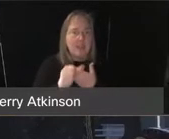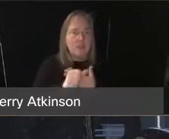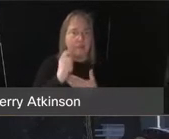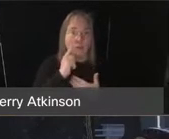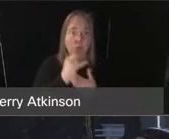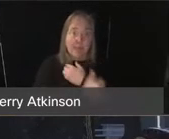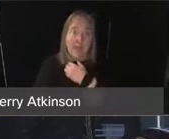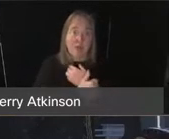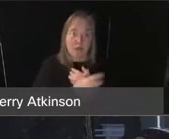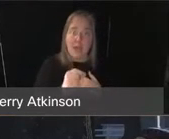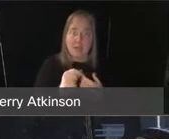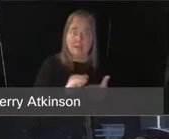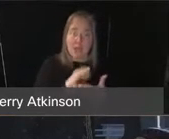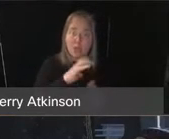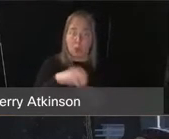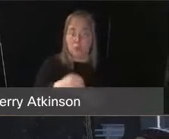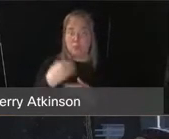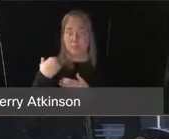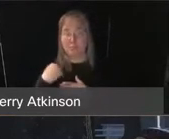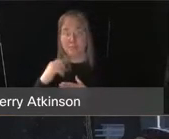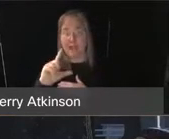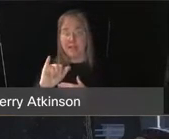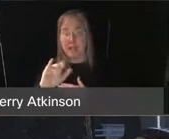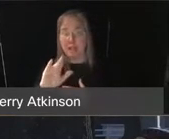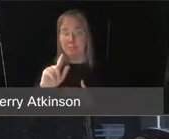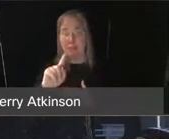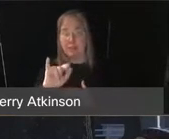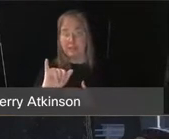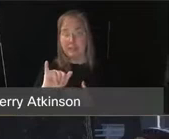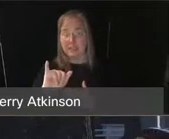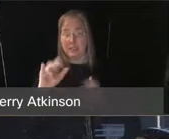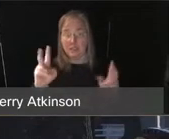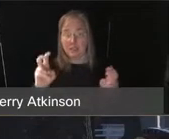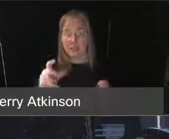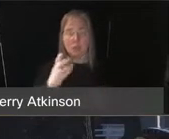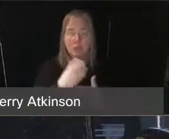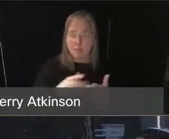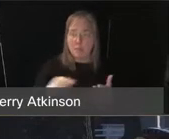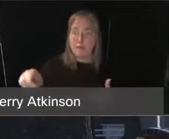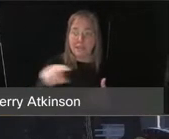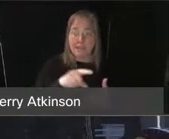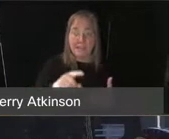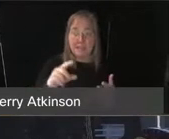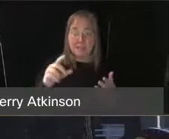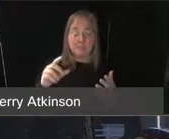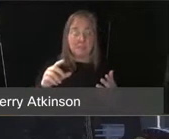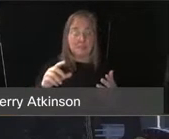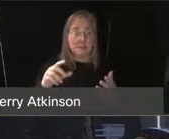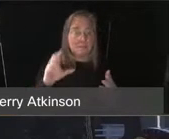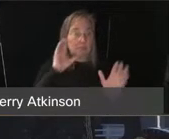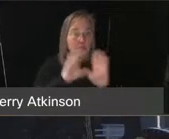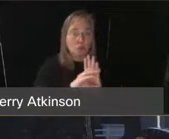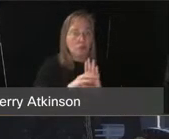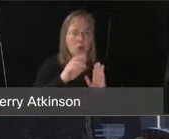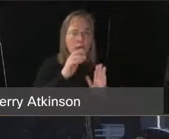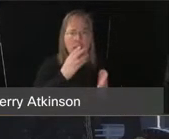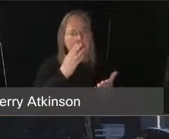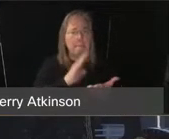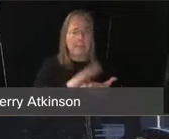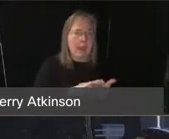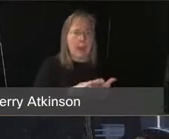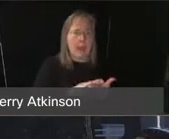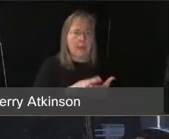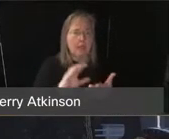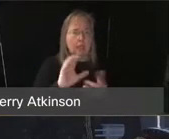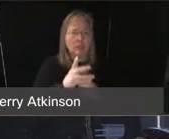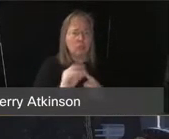liability issues. Some of these pictures that I'm showing you are not just the bad conditions or the worst conditions. These are typical conditions